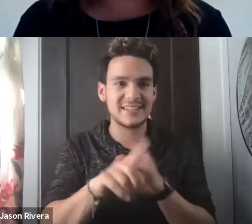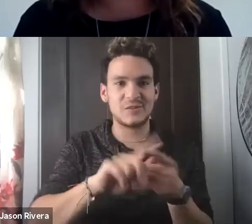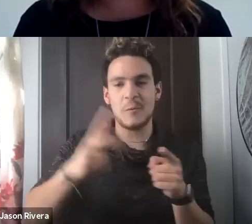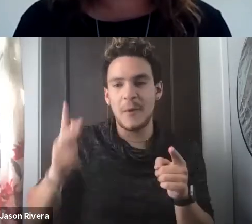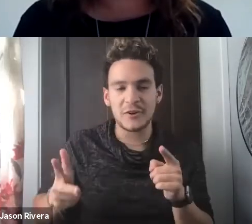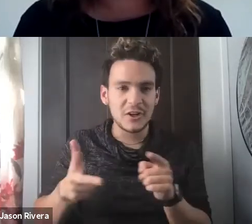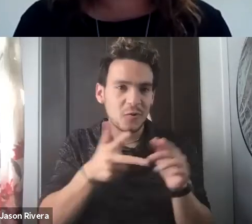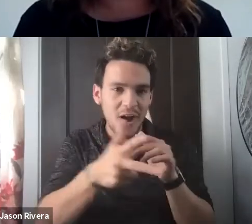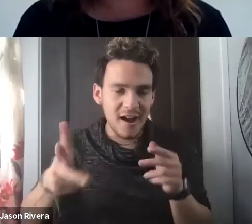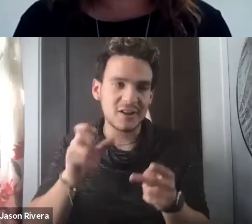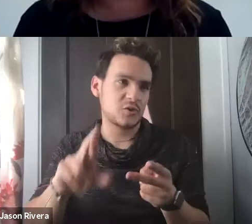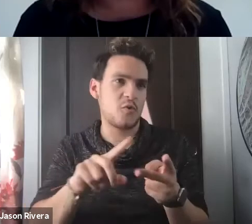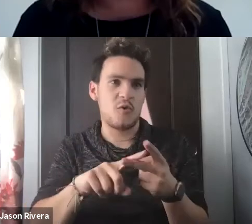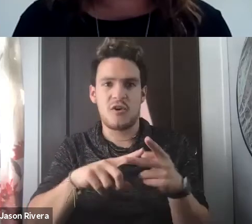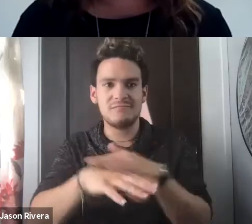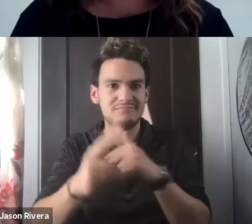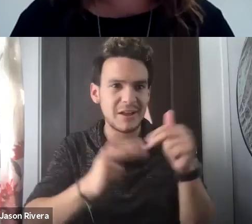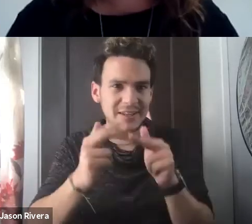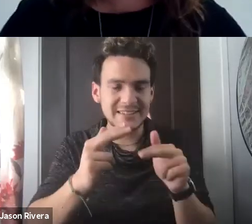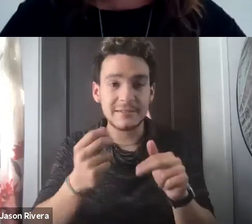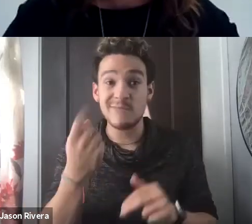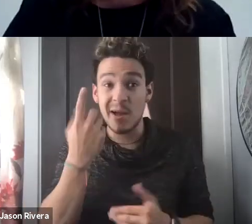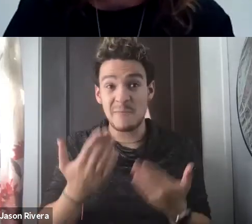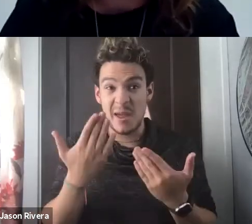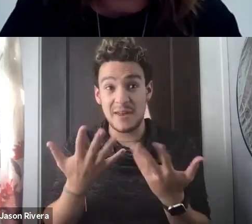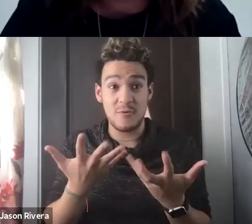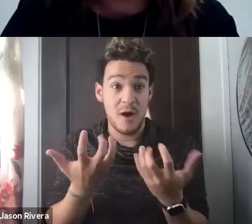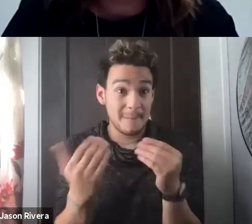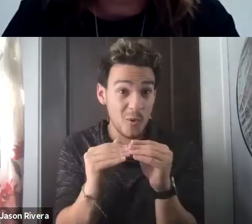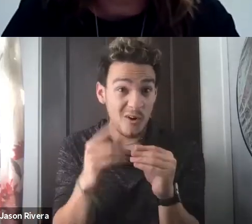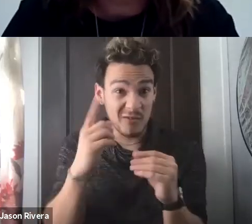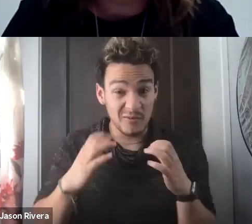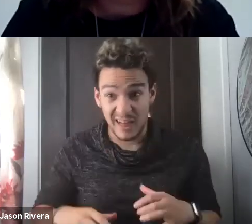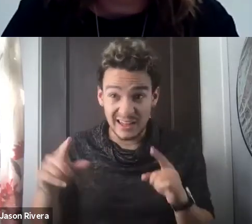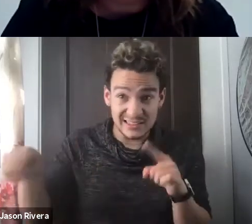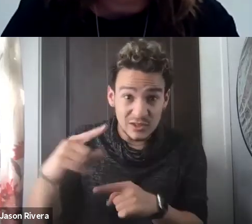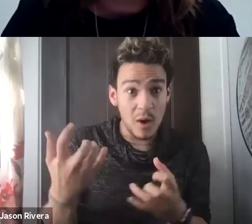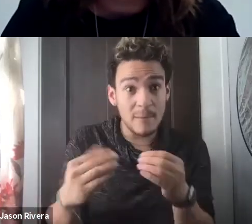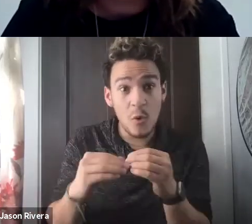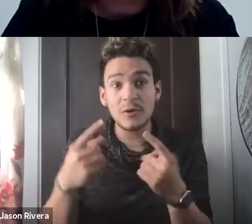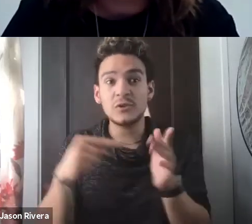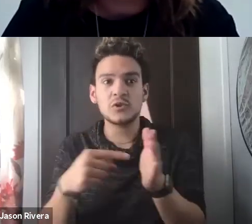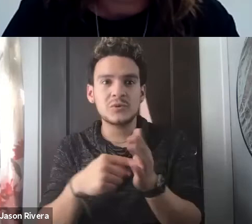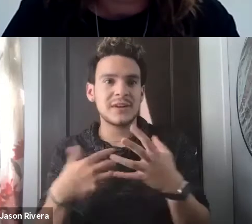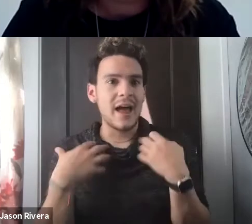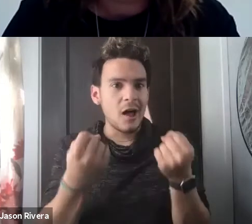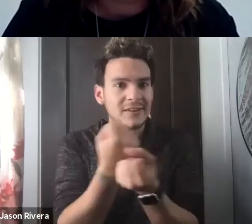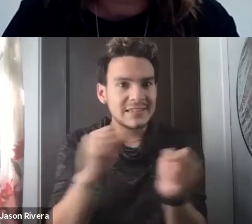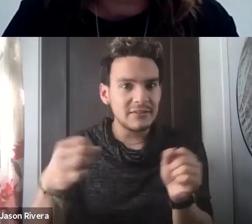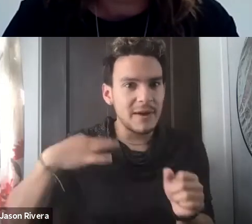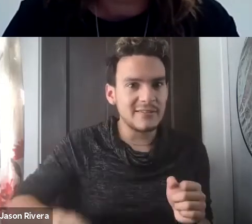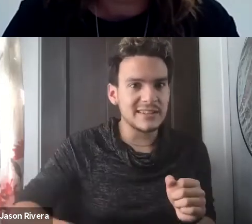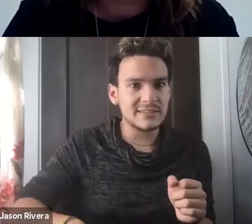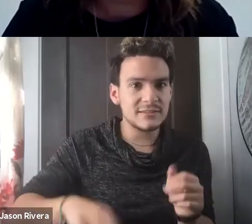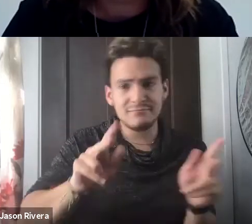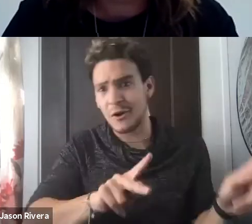digital building systems for that matter. But will there be a push for this now due to its health and safety benefits as much as it